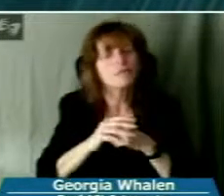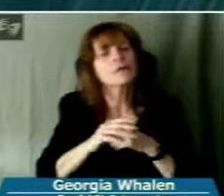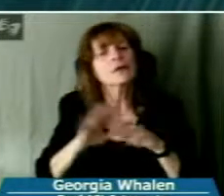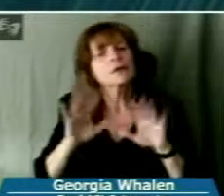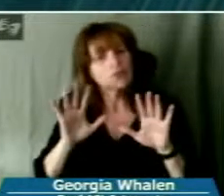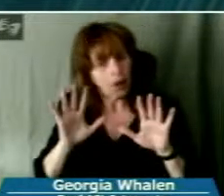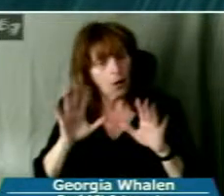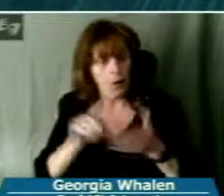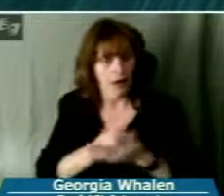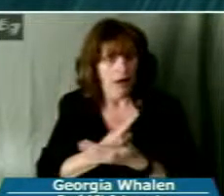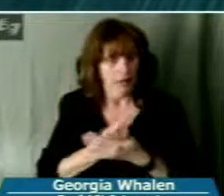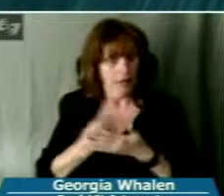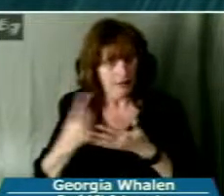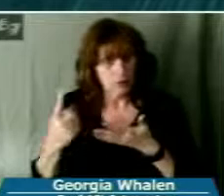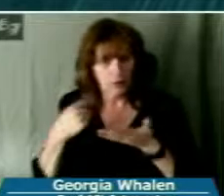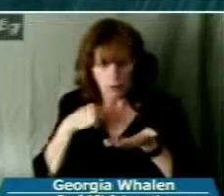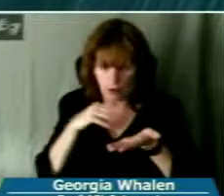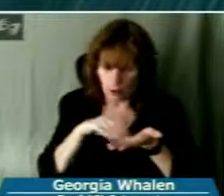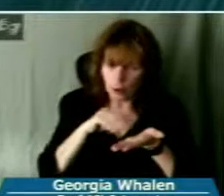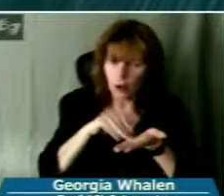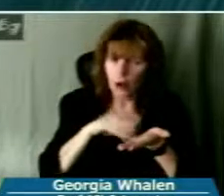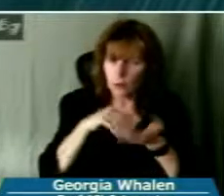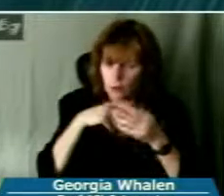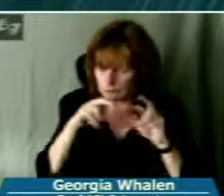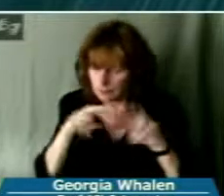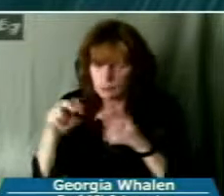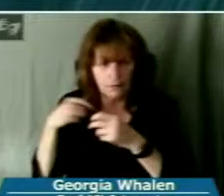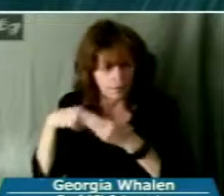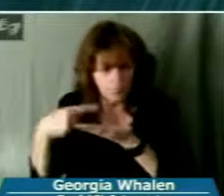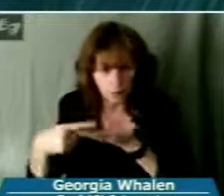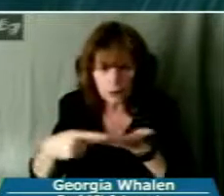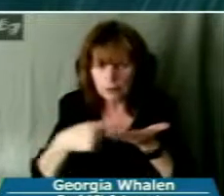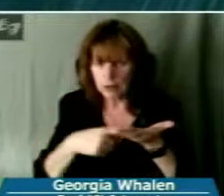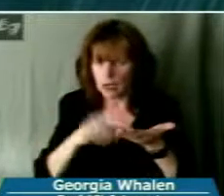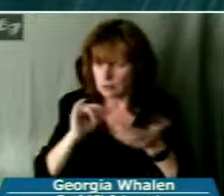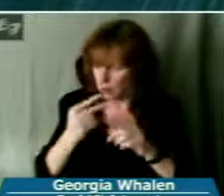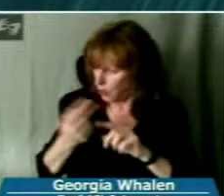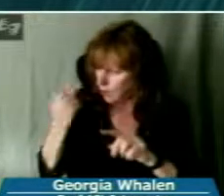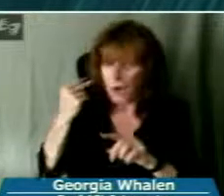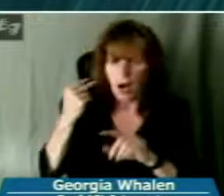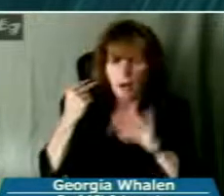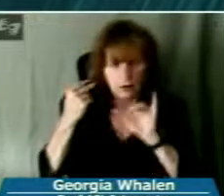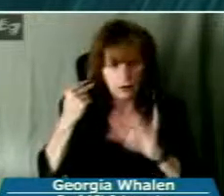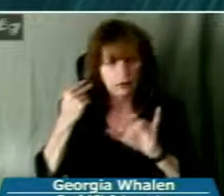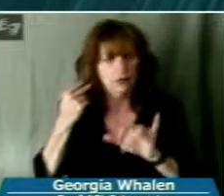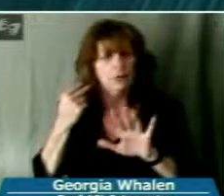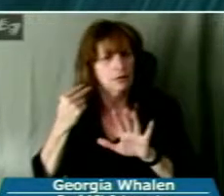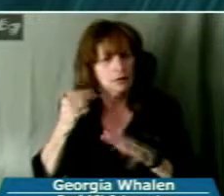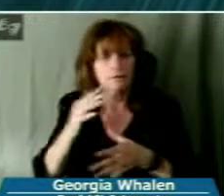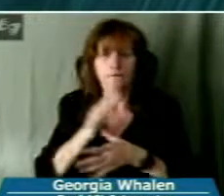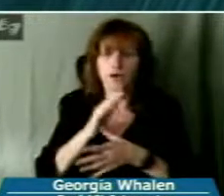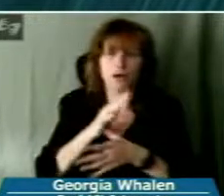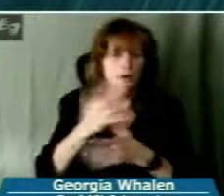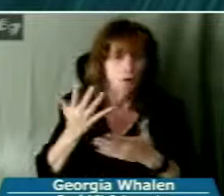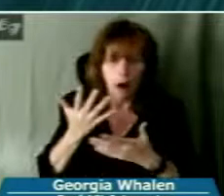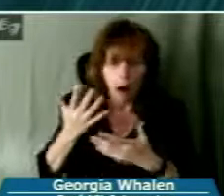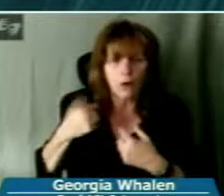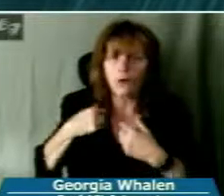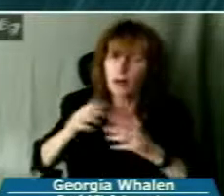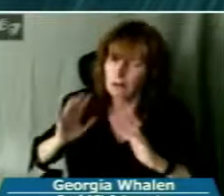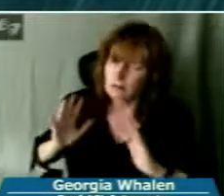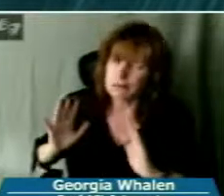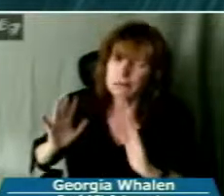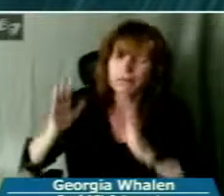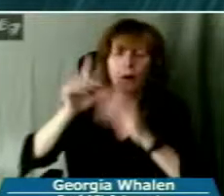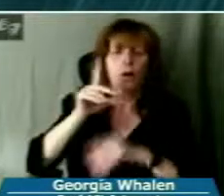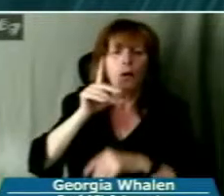on this issue. I want to start by saying that really a lot of praise and credit has to go to many, many people who are in